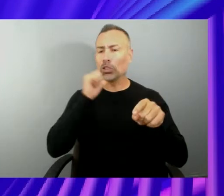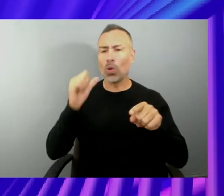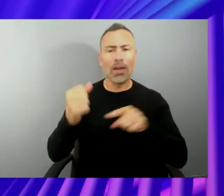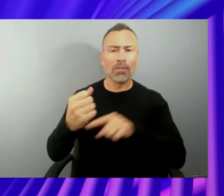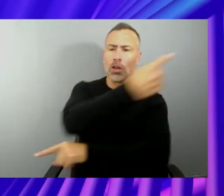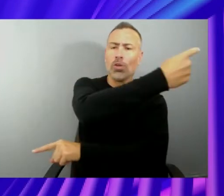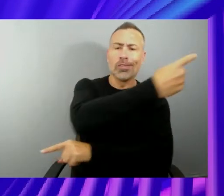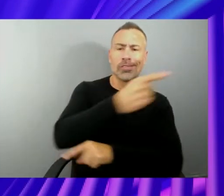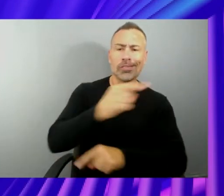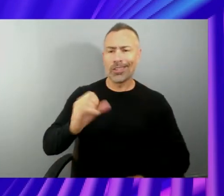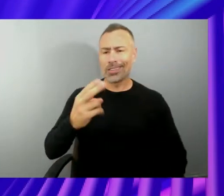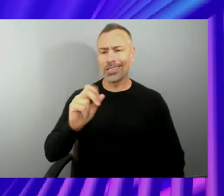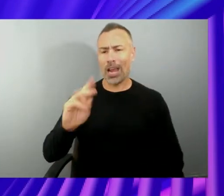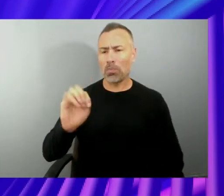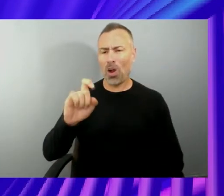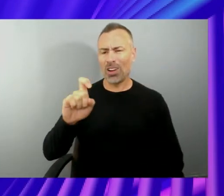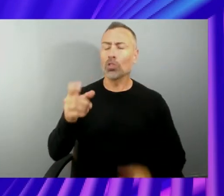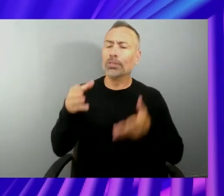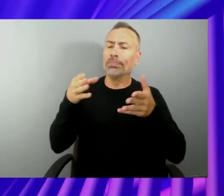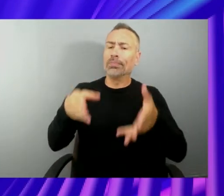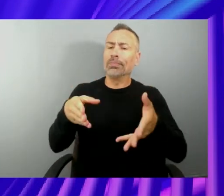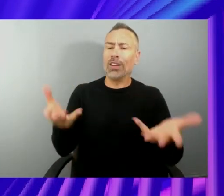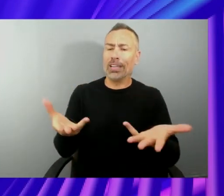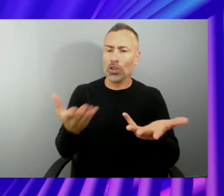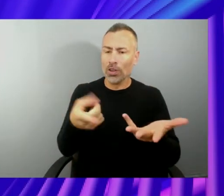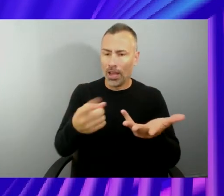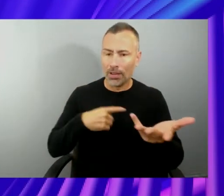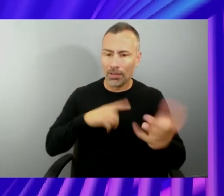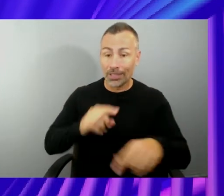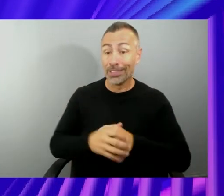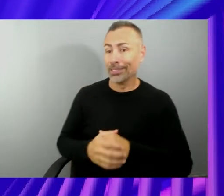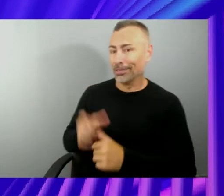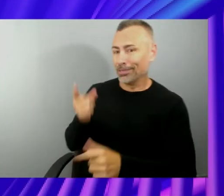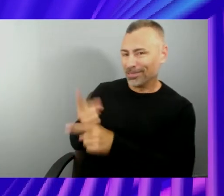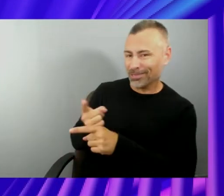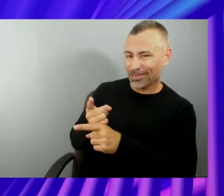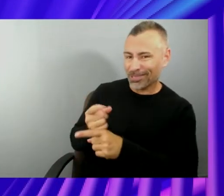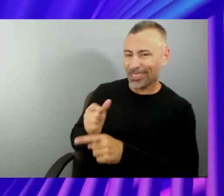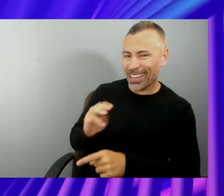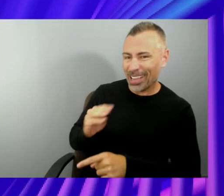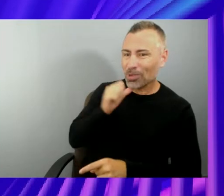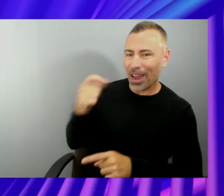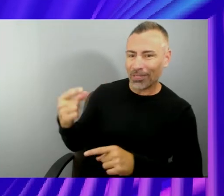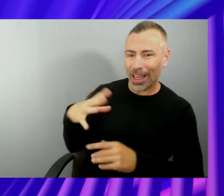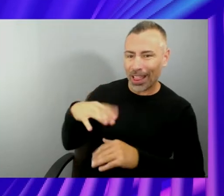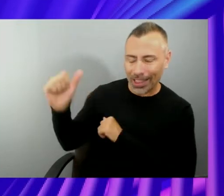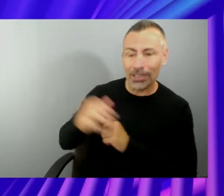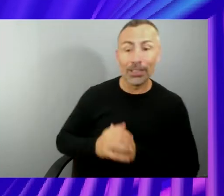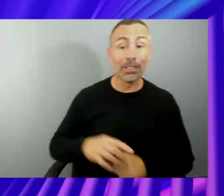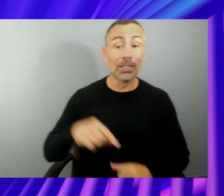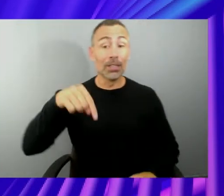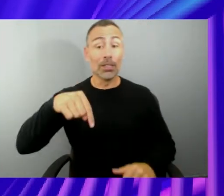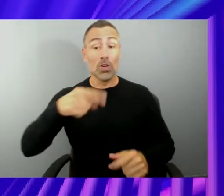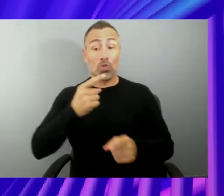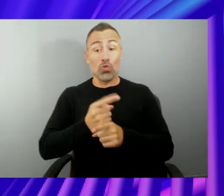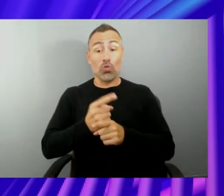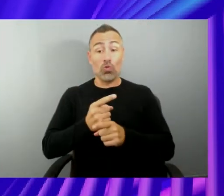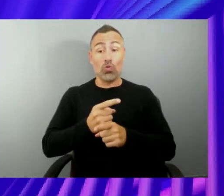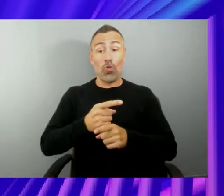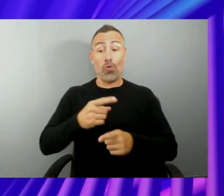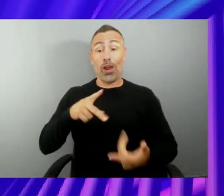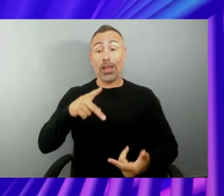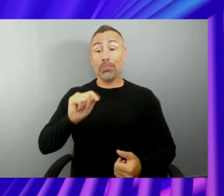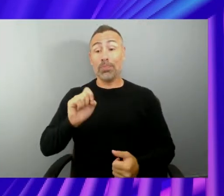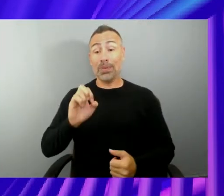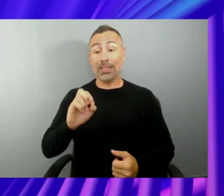And I think that's the way that developers want to consume this tooling is headless. That's how I do. Right? It just, I write code and then I get results and I deal with it that way.